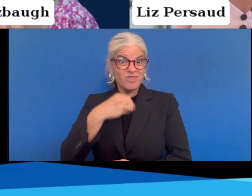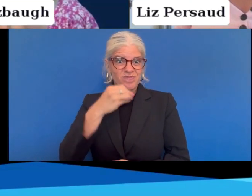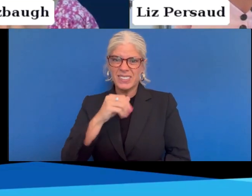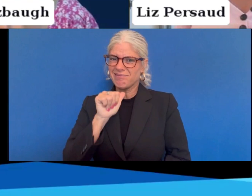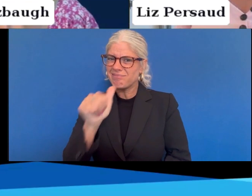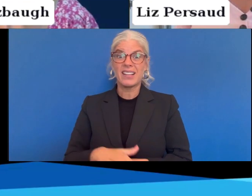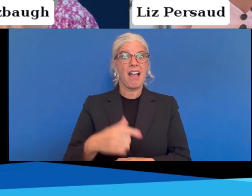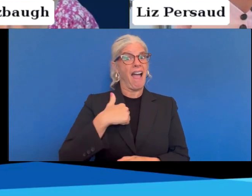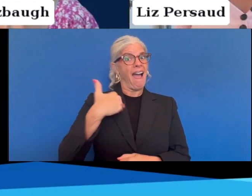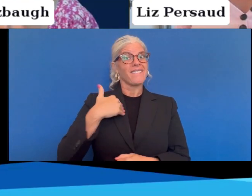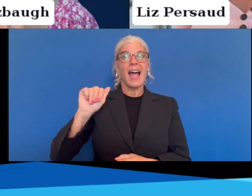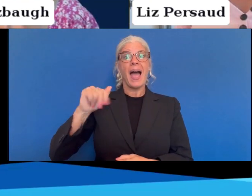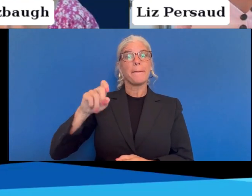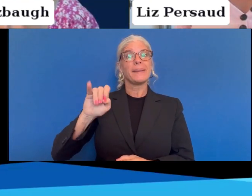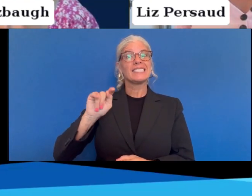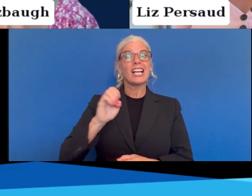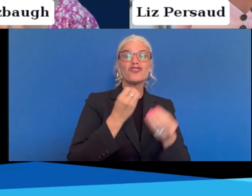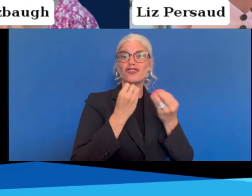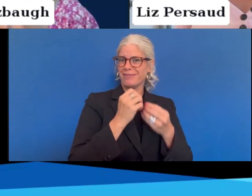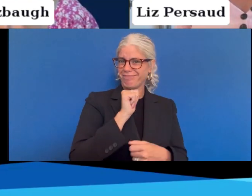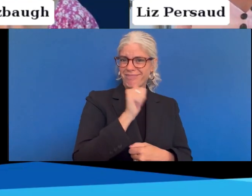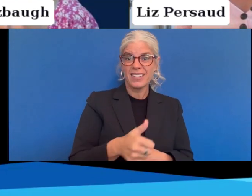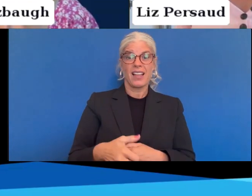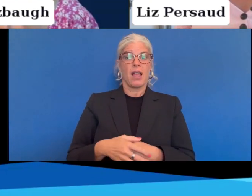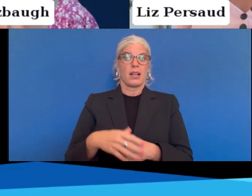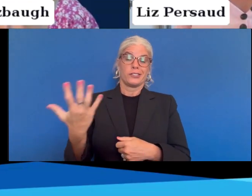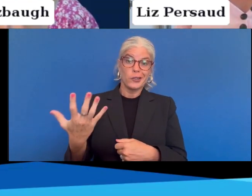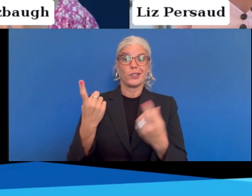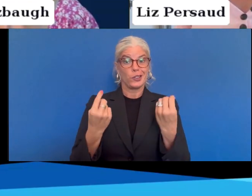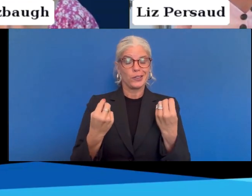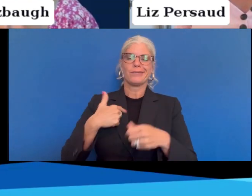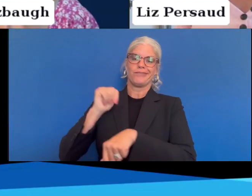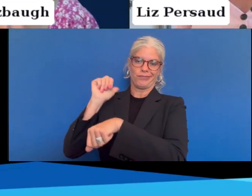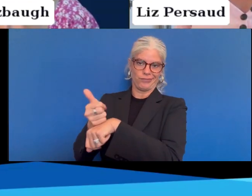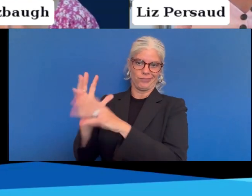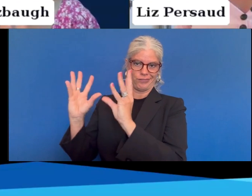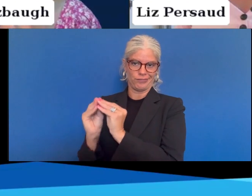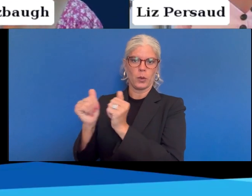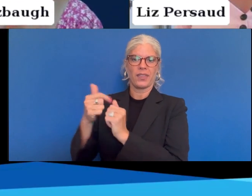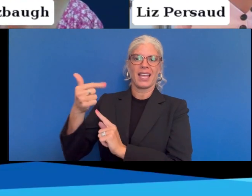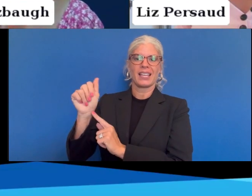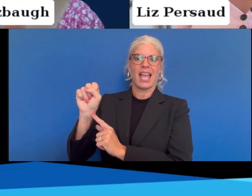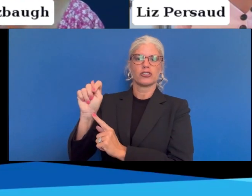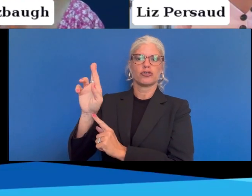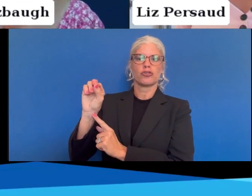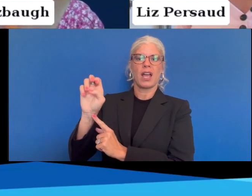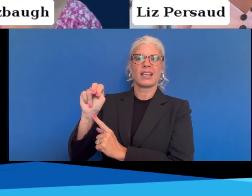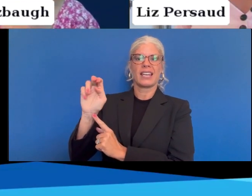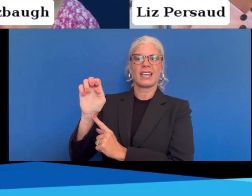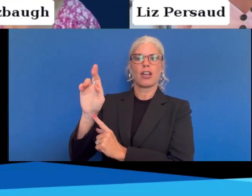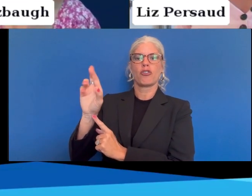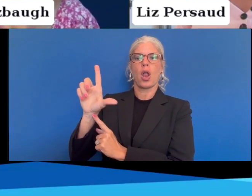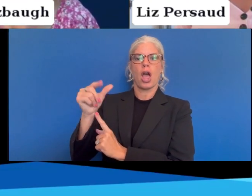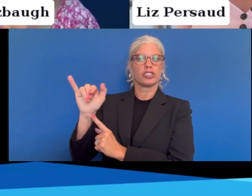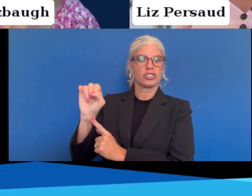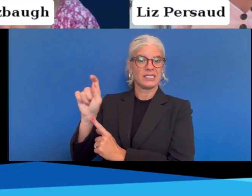And I just wasn't eating. I didn't have an appetite. And so I got set up with a